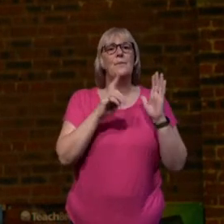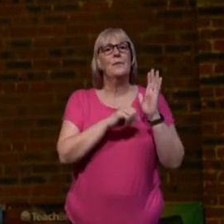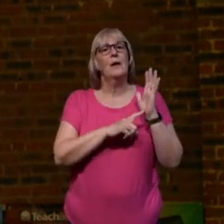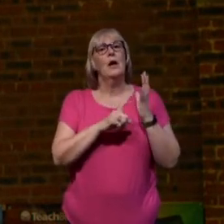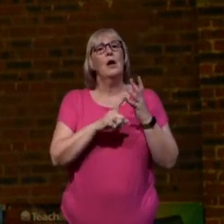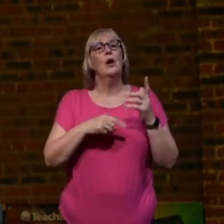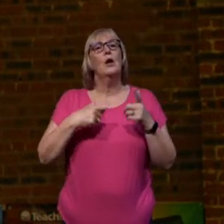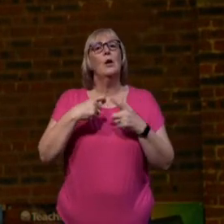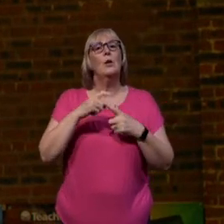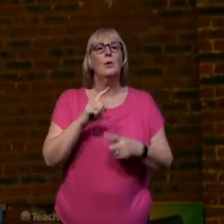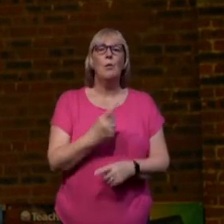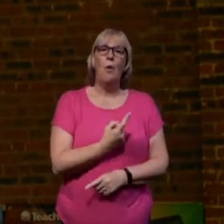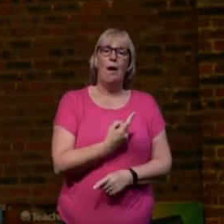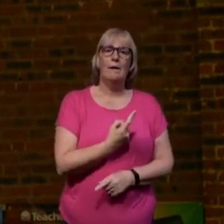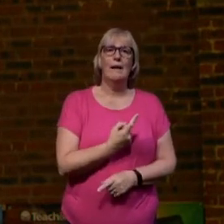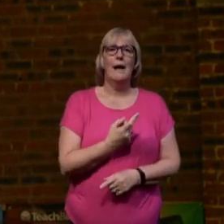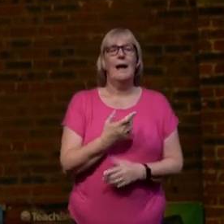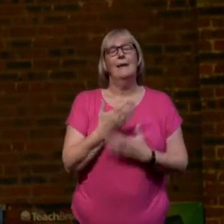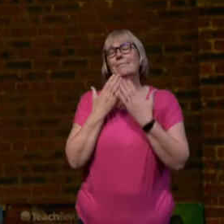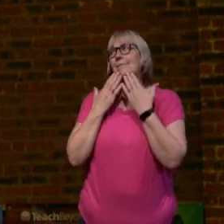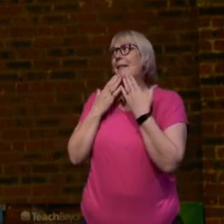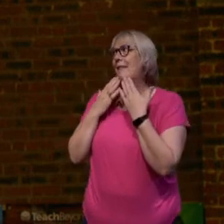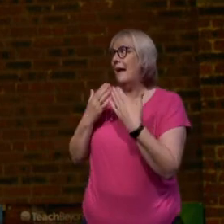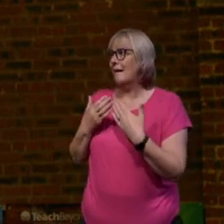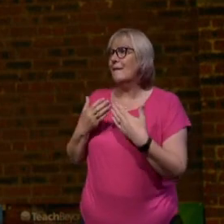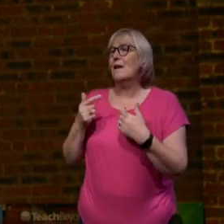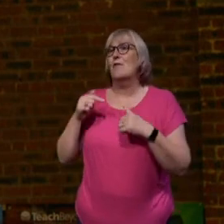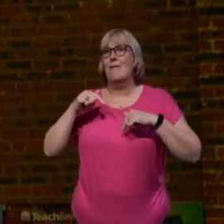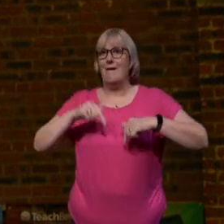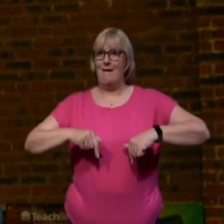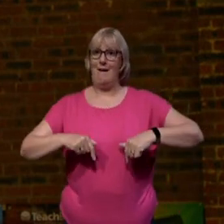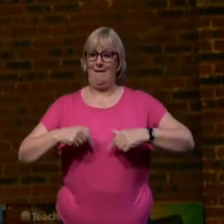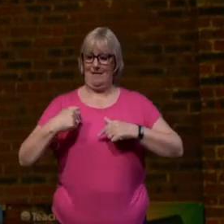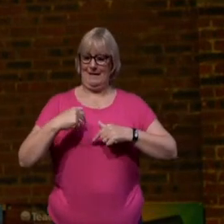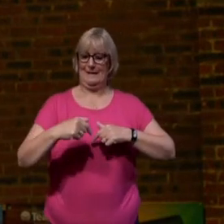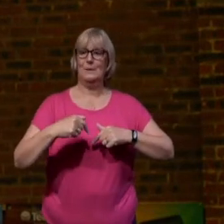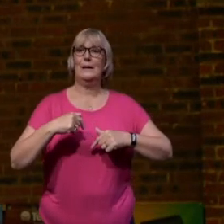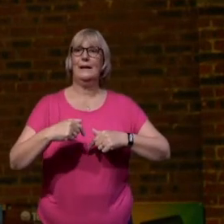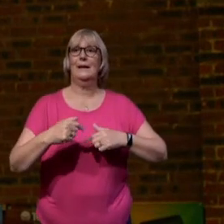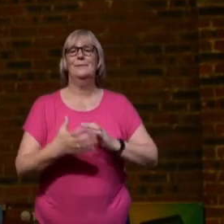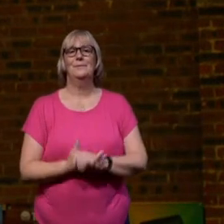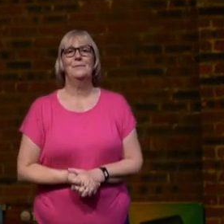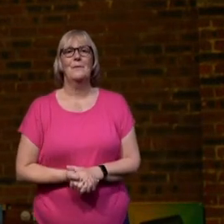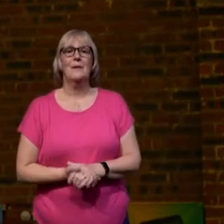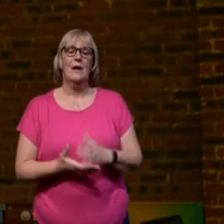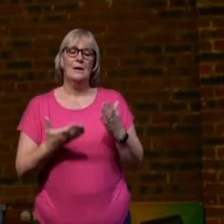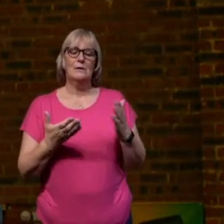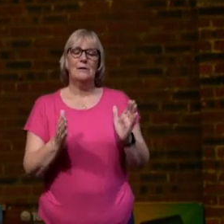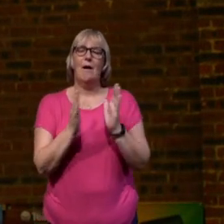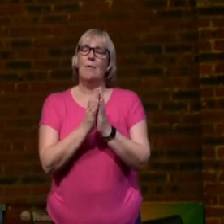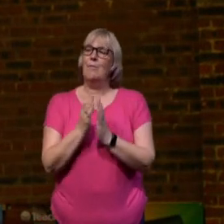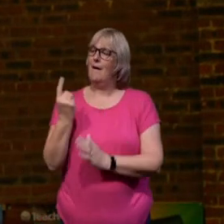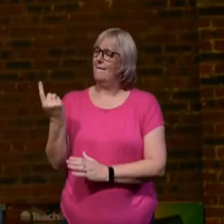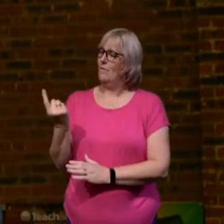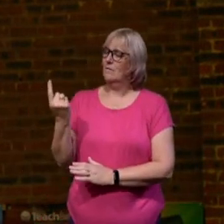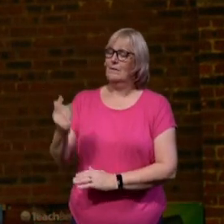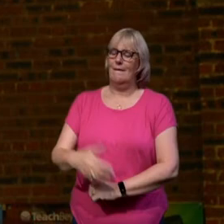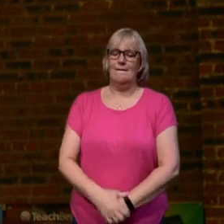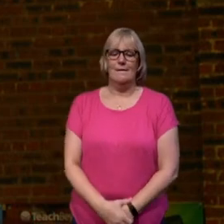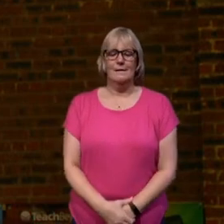Rico, that you're here with us, and we'd just like to pray for you and ourselves as we start. So let's pray.